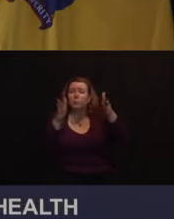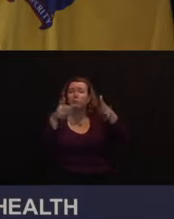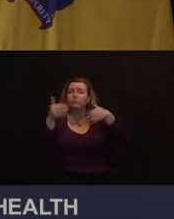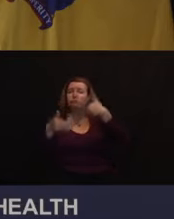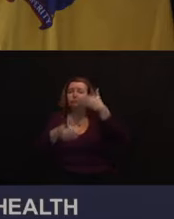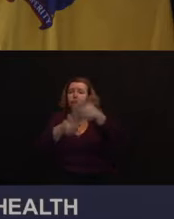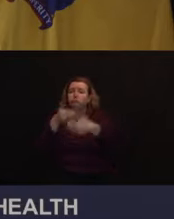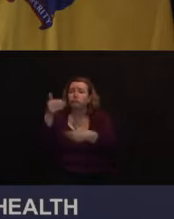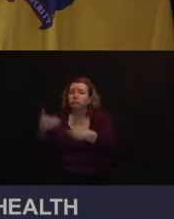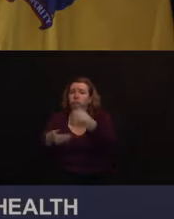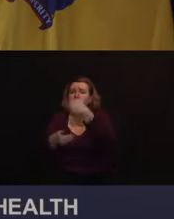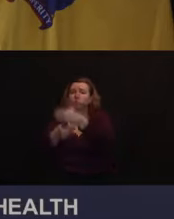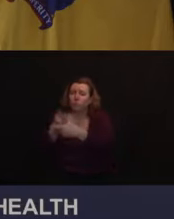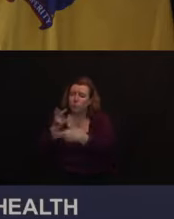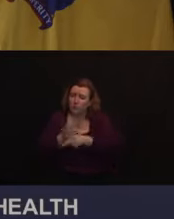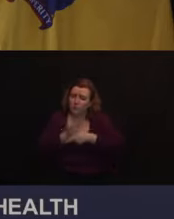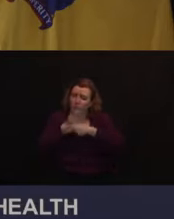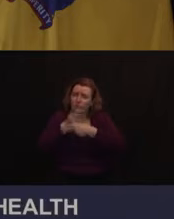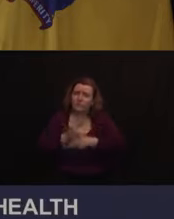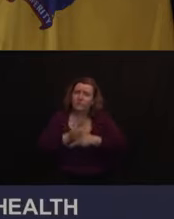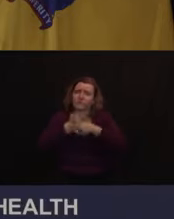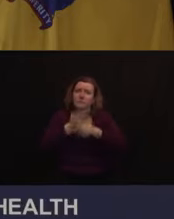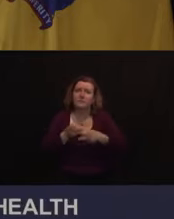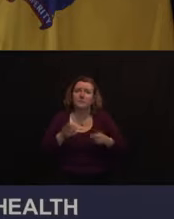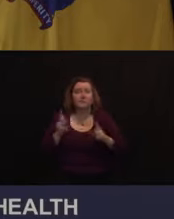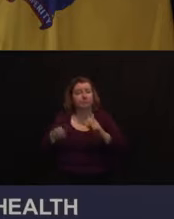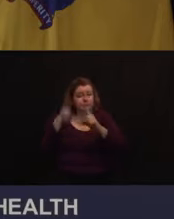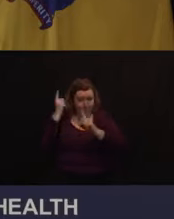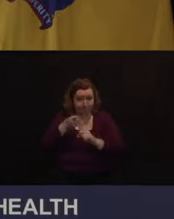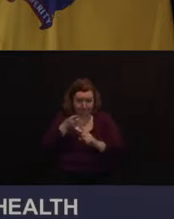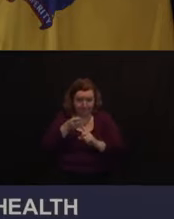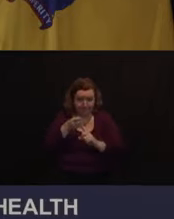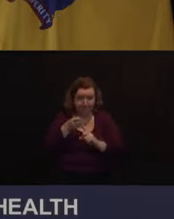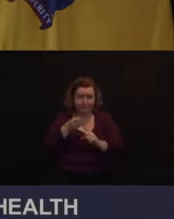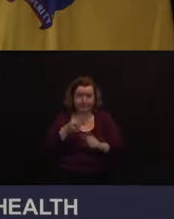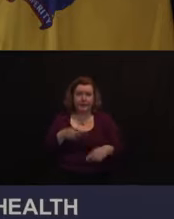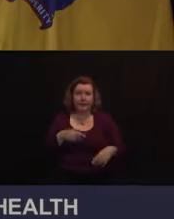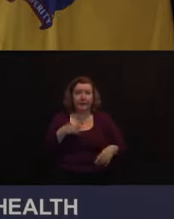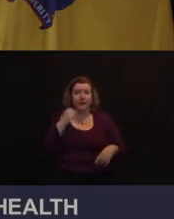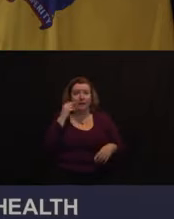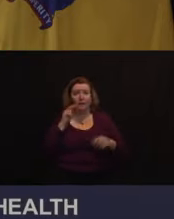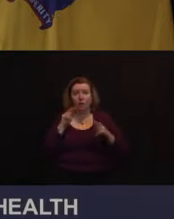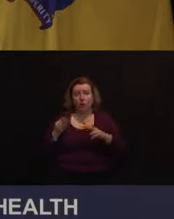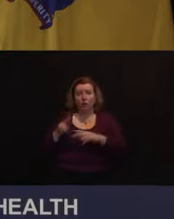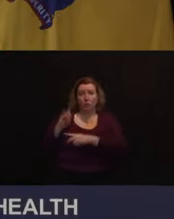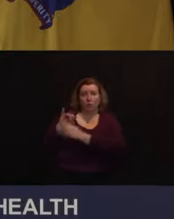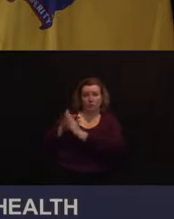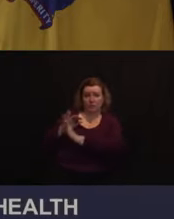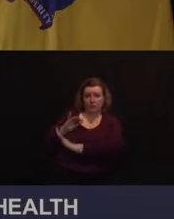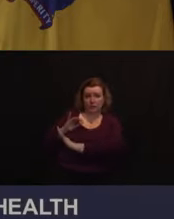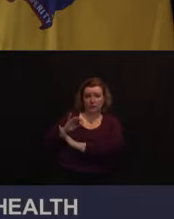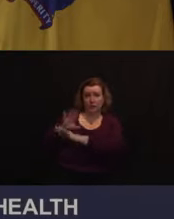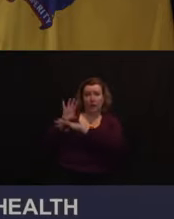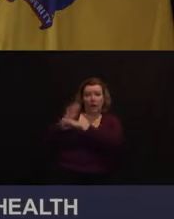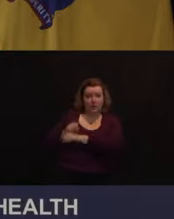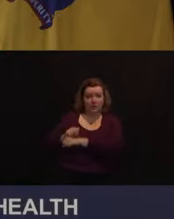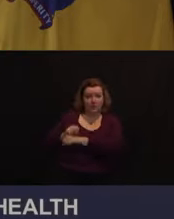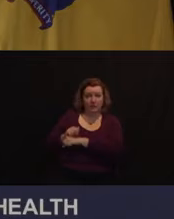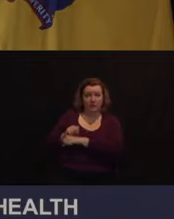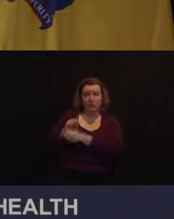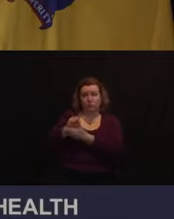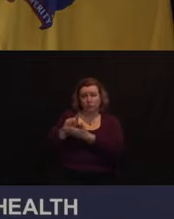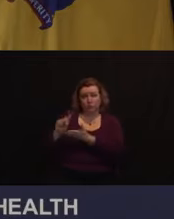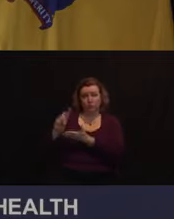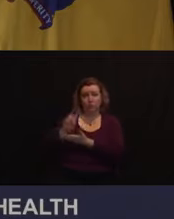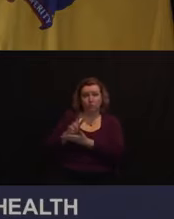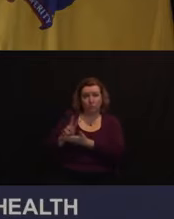last point. We have not said this in a couple of weeks. I'm going to pick Judy. If you look at Judy's habits over the course of a week or two, and you look at